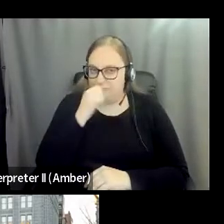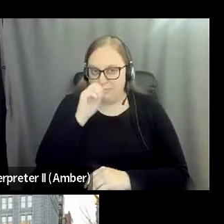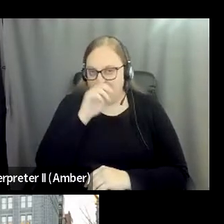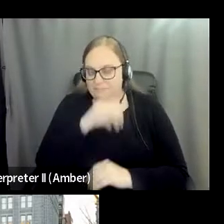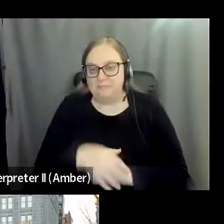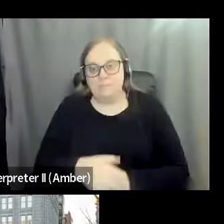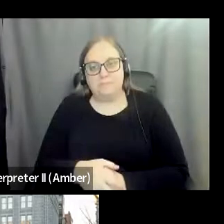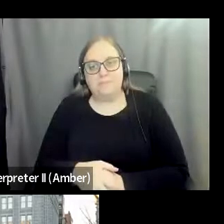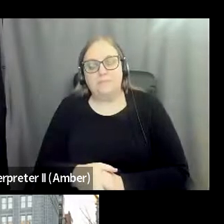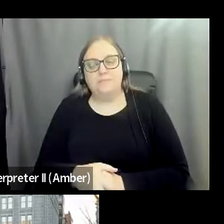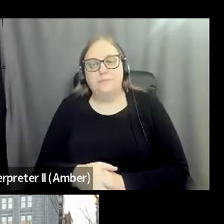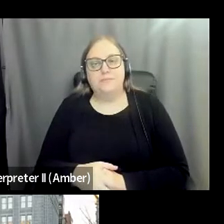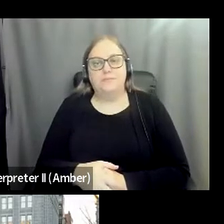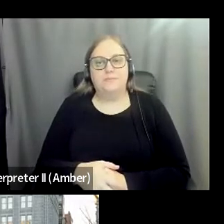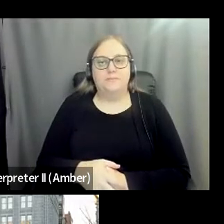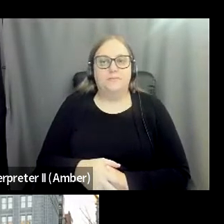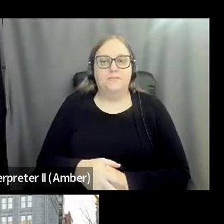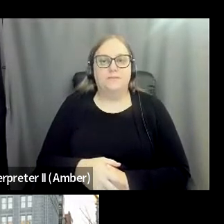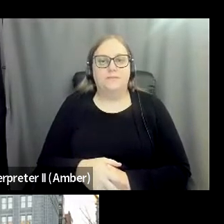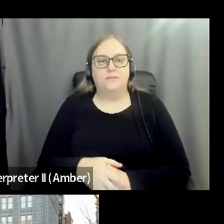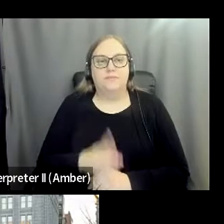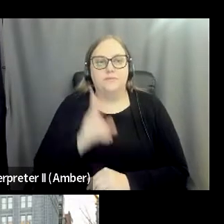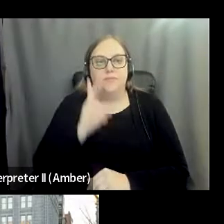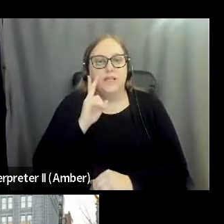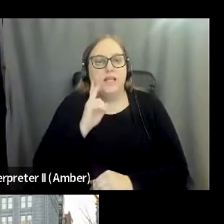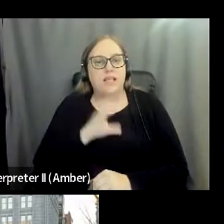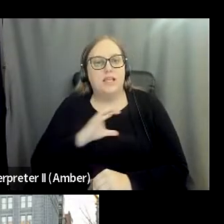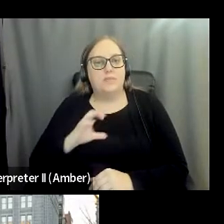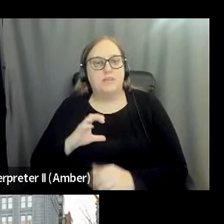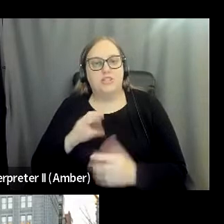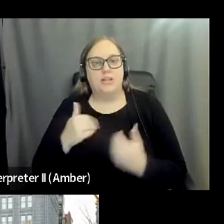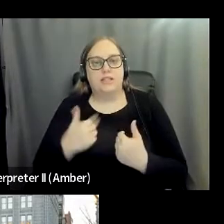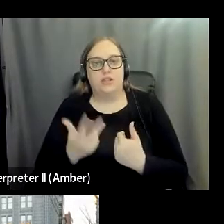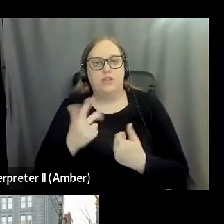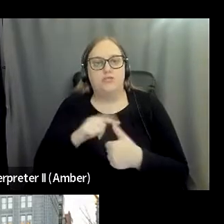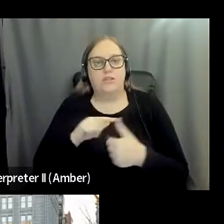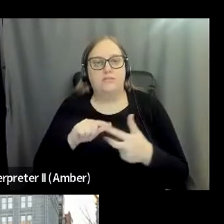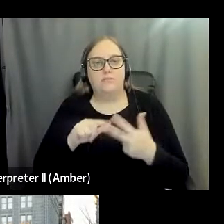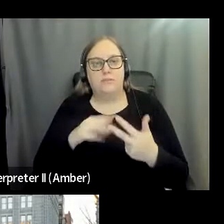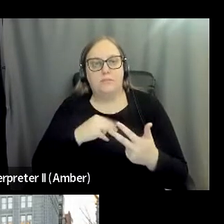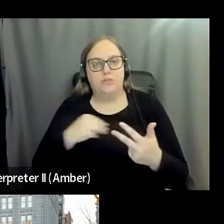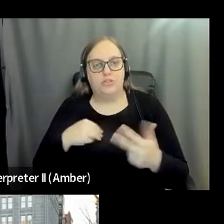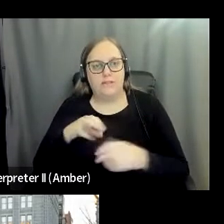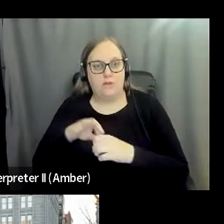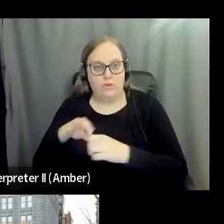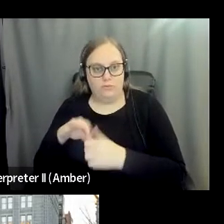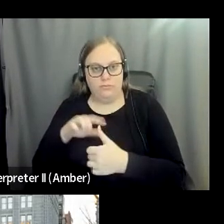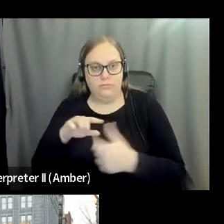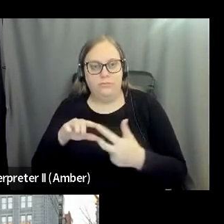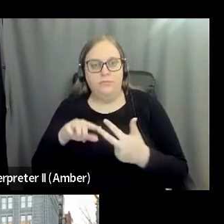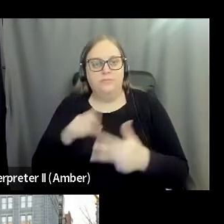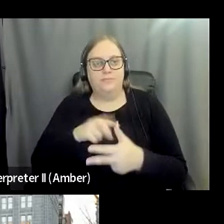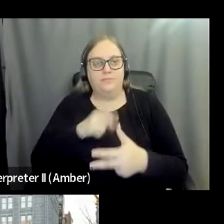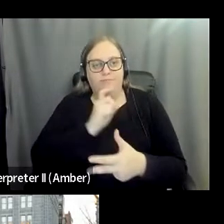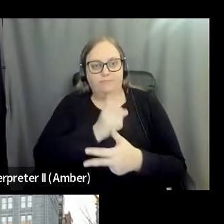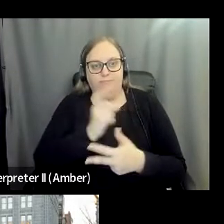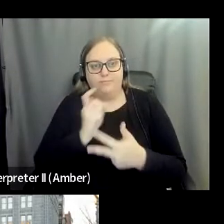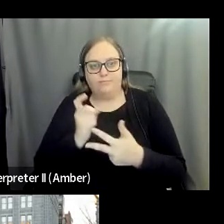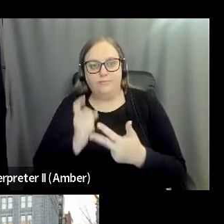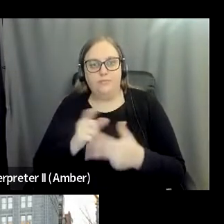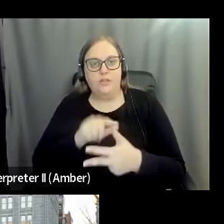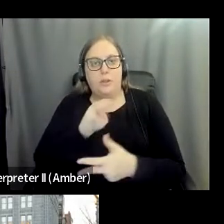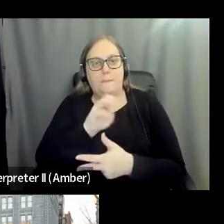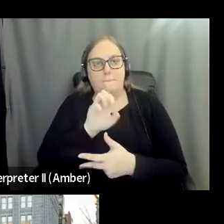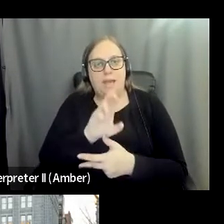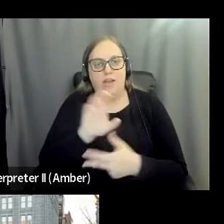Let me see. The commission consists of 3 voting members, appointed 1 each by the mayor, the